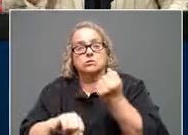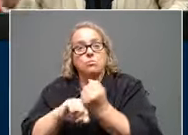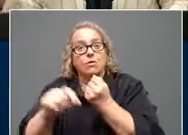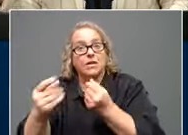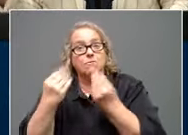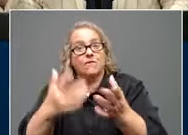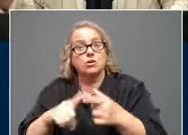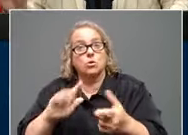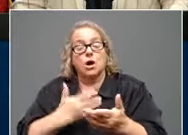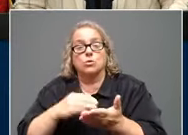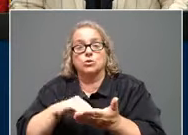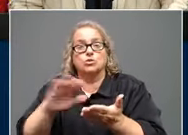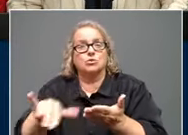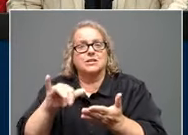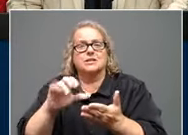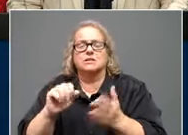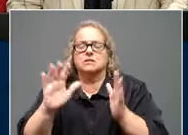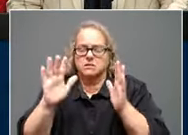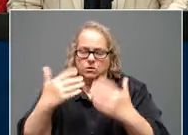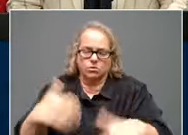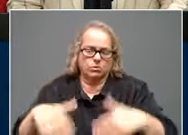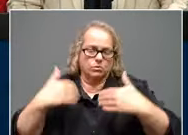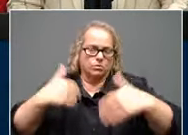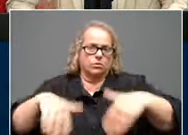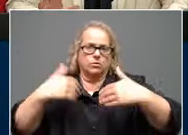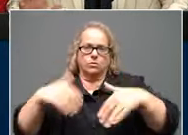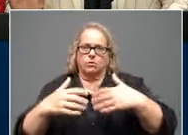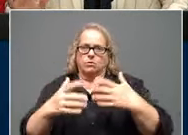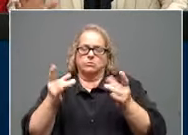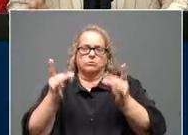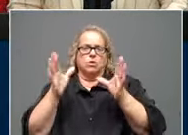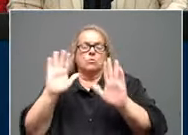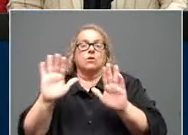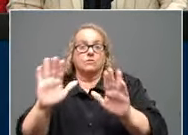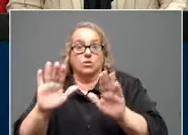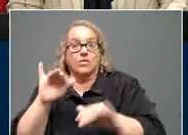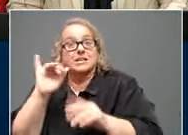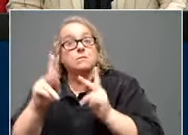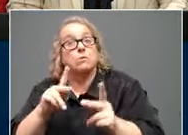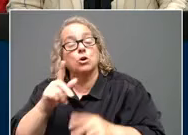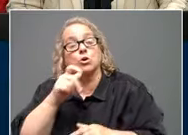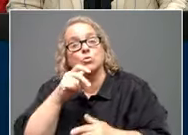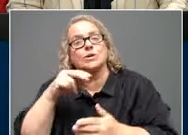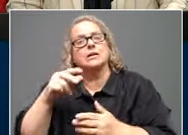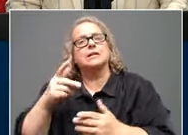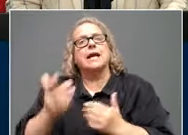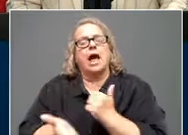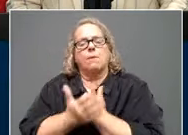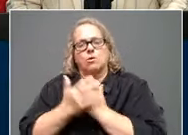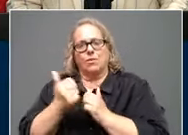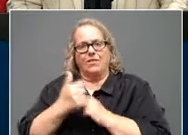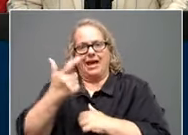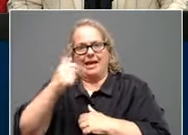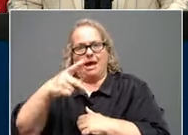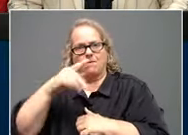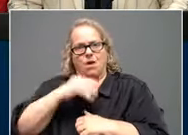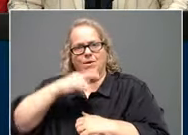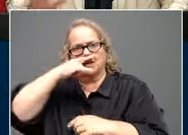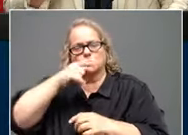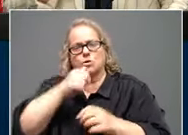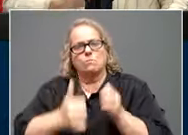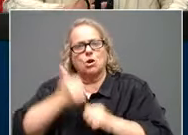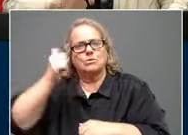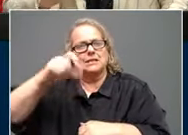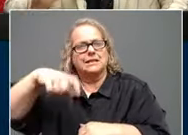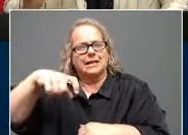students is remarkable. These are the folks that stand in the gap for our kids who are most in need, and they serve as